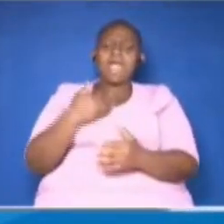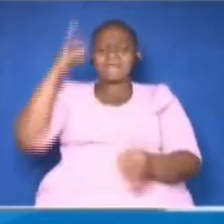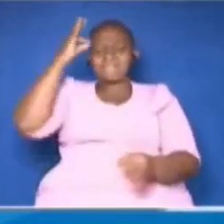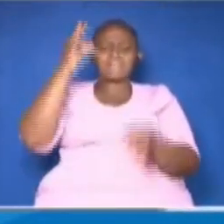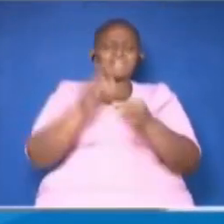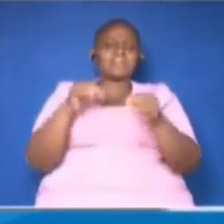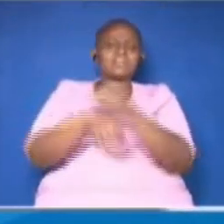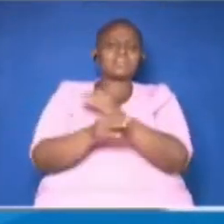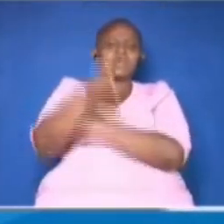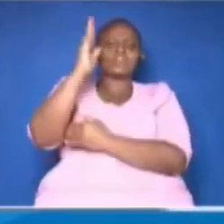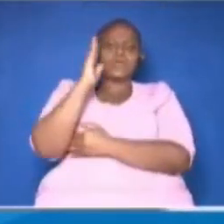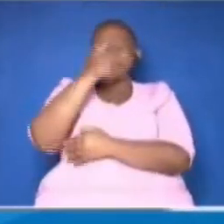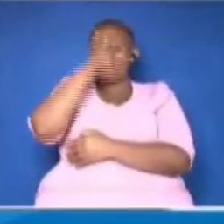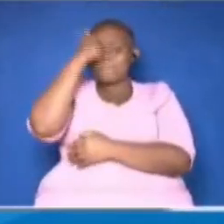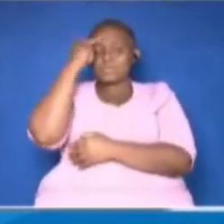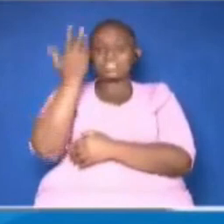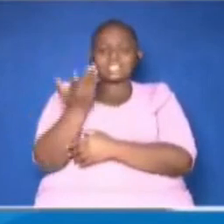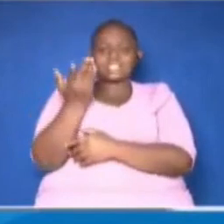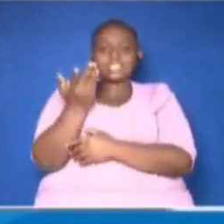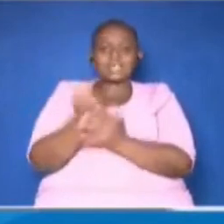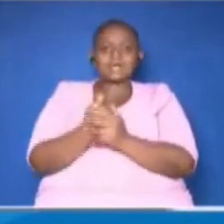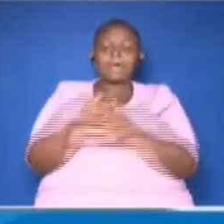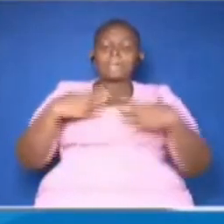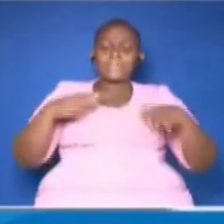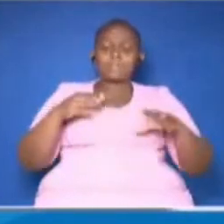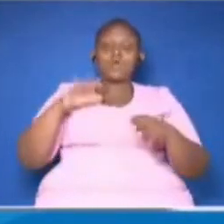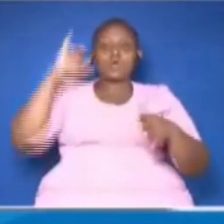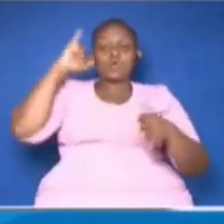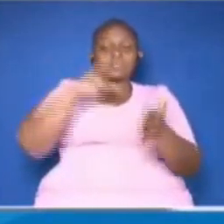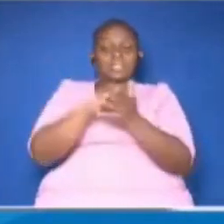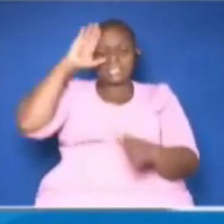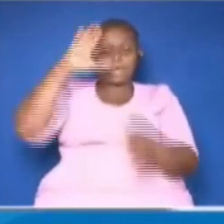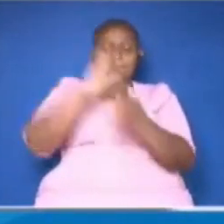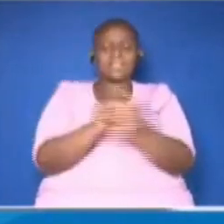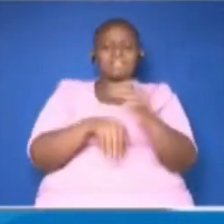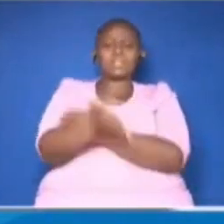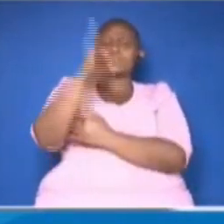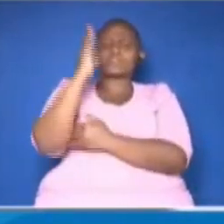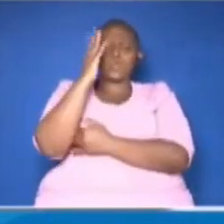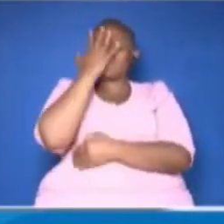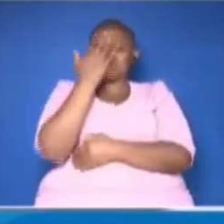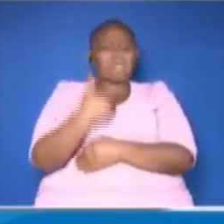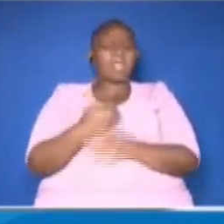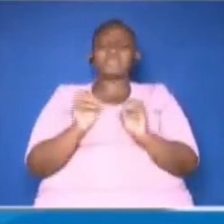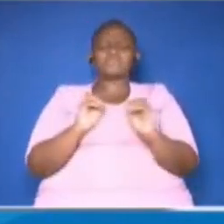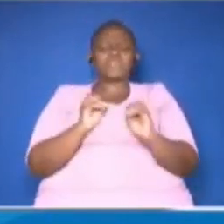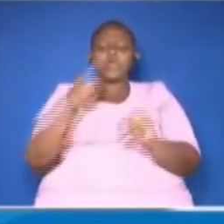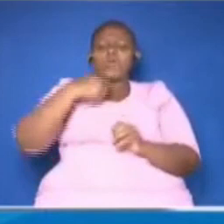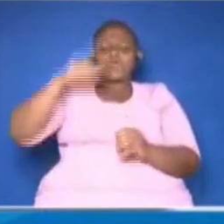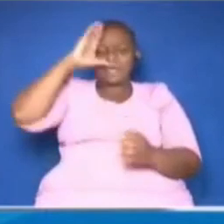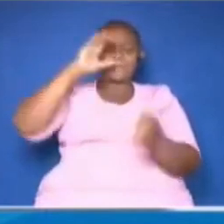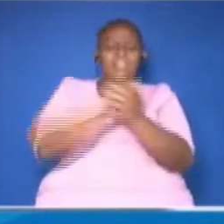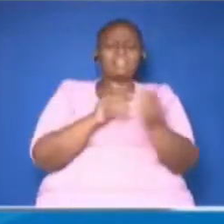God, because those who believe in God will not be put to shame. And we believe in